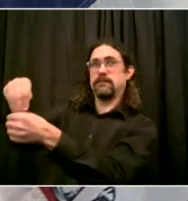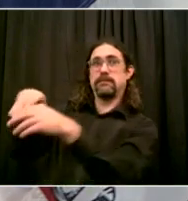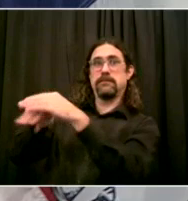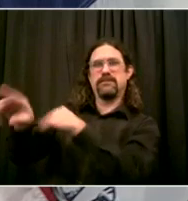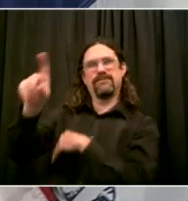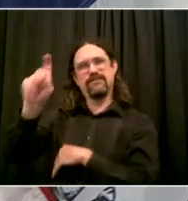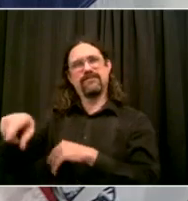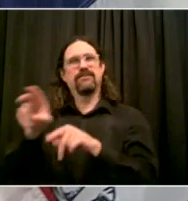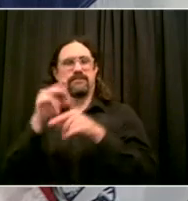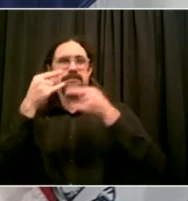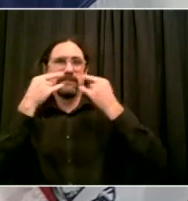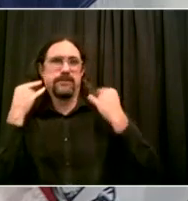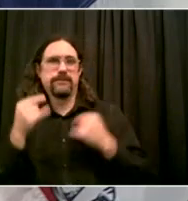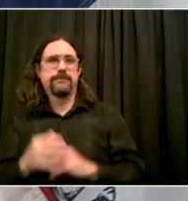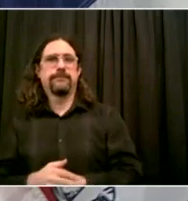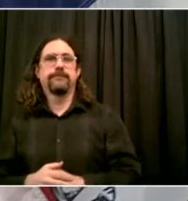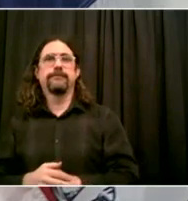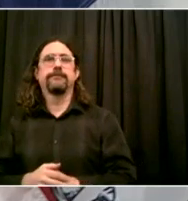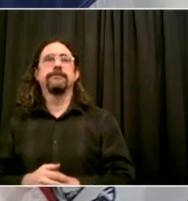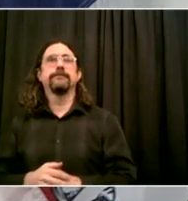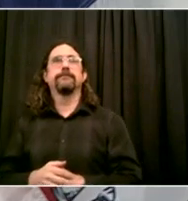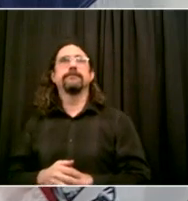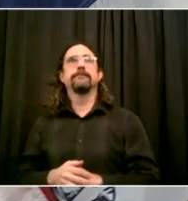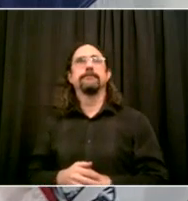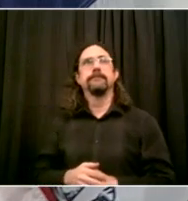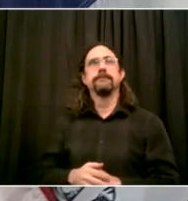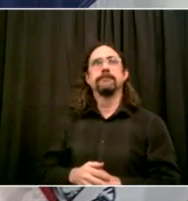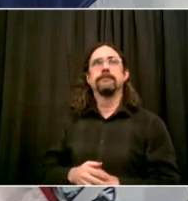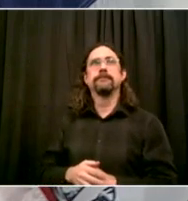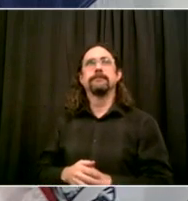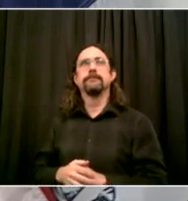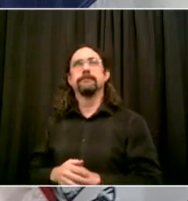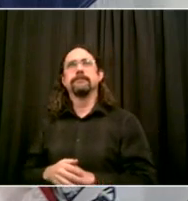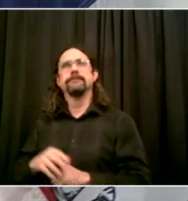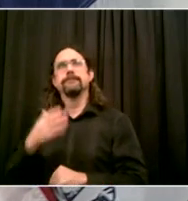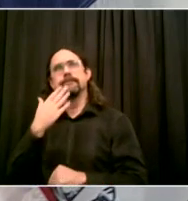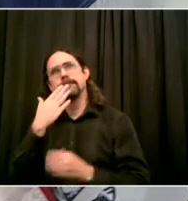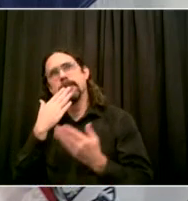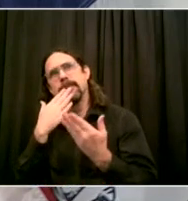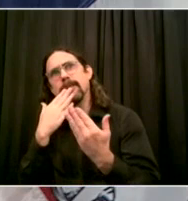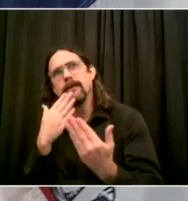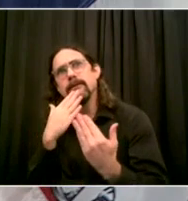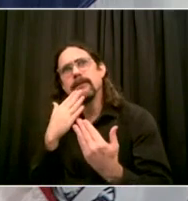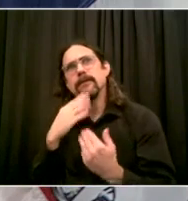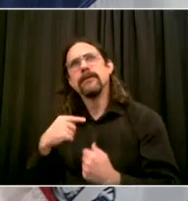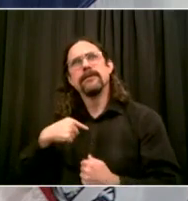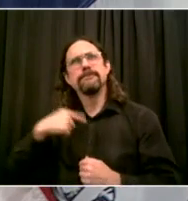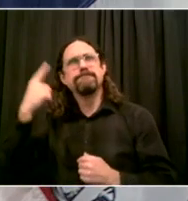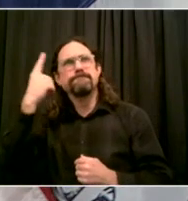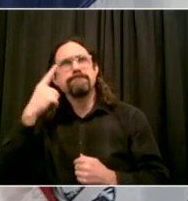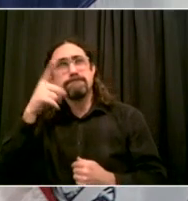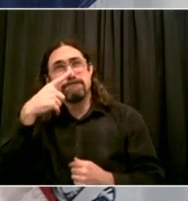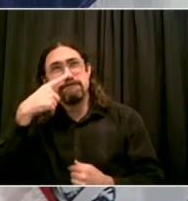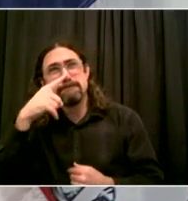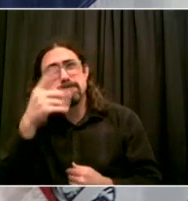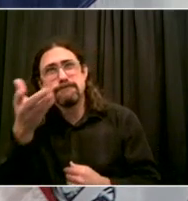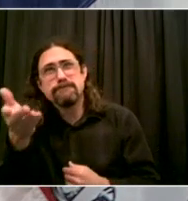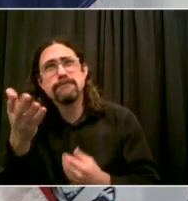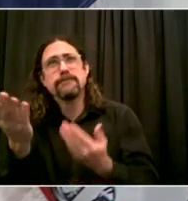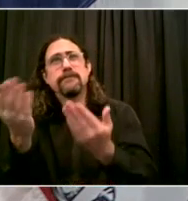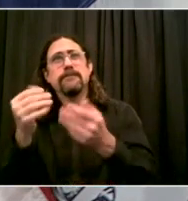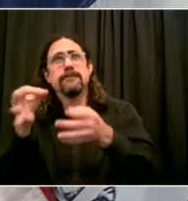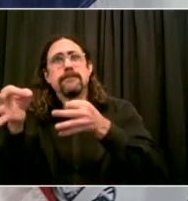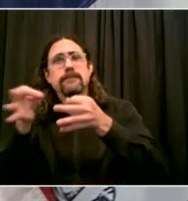Yeah, I mean, following up on Andrew's questions, I'm wondering if you can maybe outline some possible scenarios in the weeks ahead. I mean, in previous